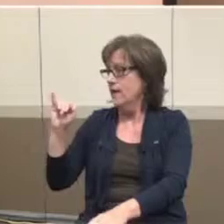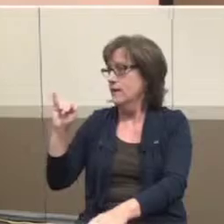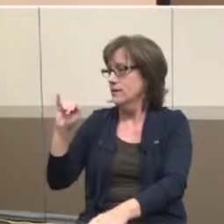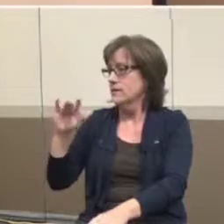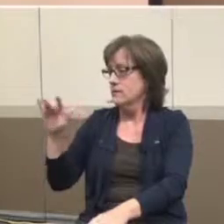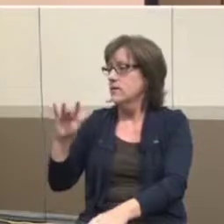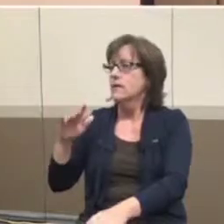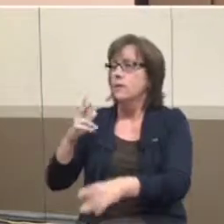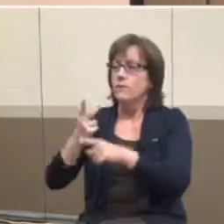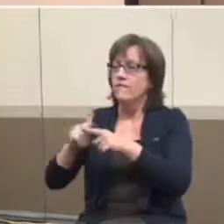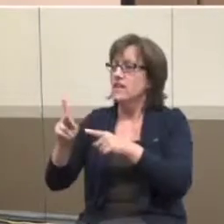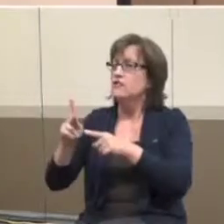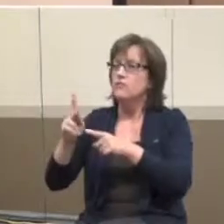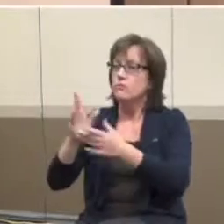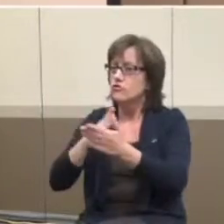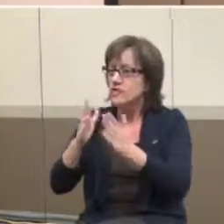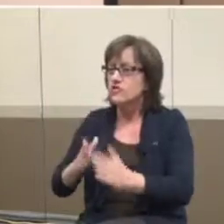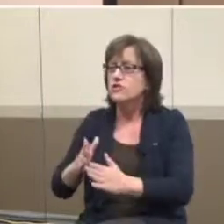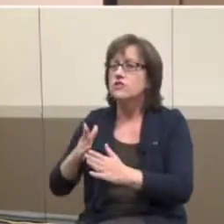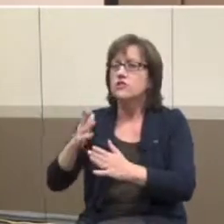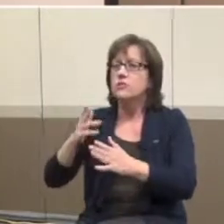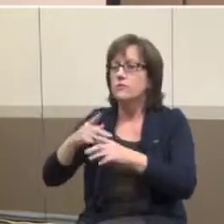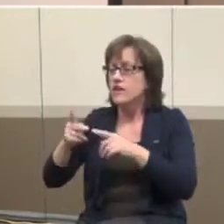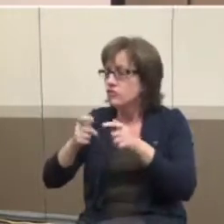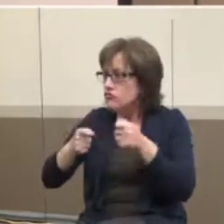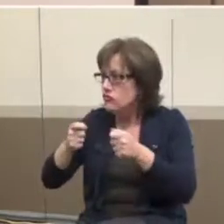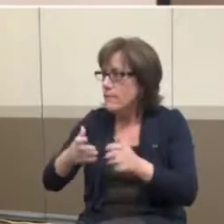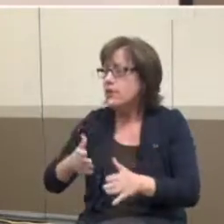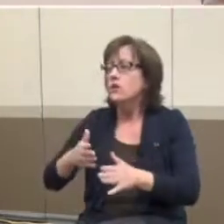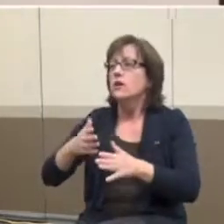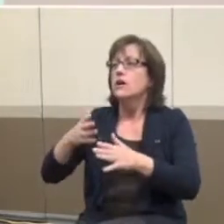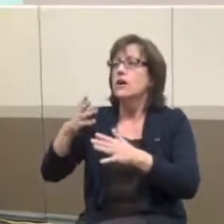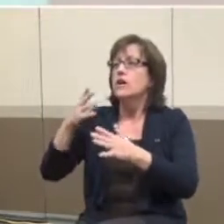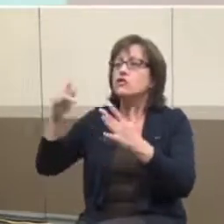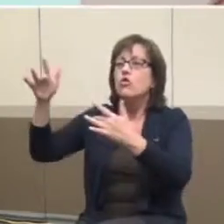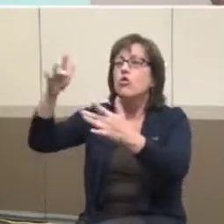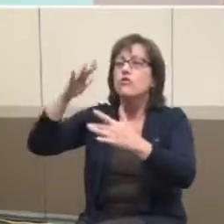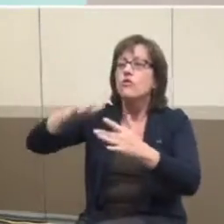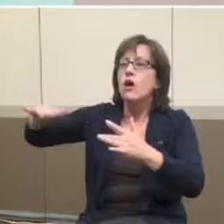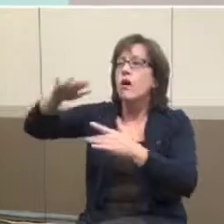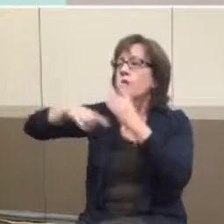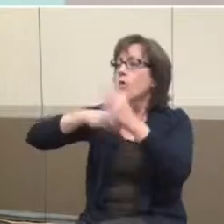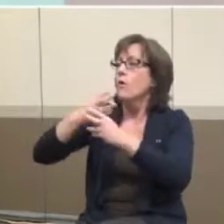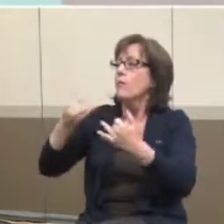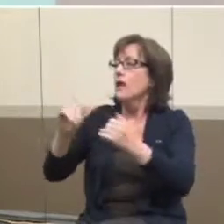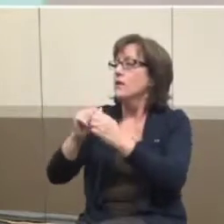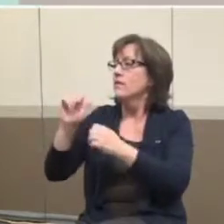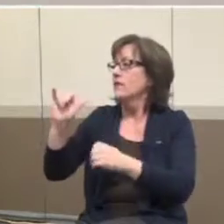performer. He's toured throughout the world playing with Yanni and some other big groups.